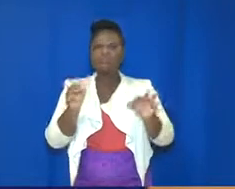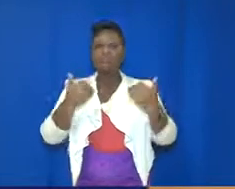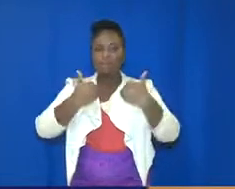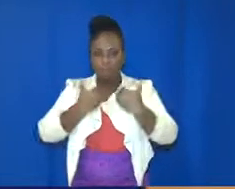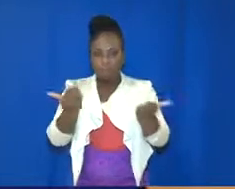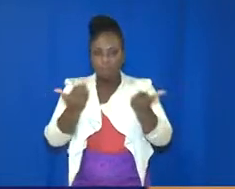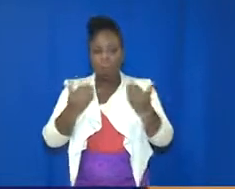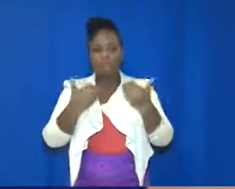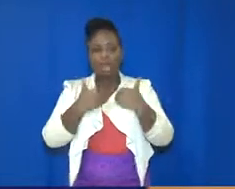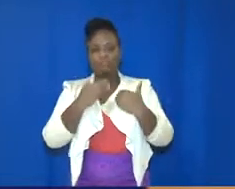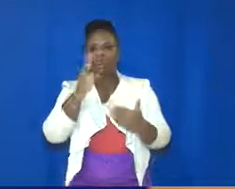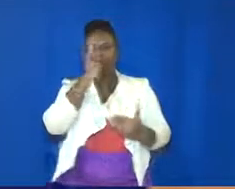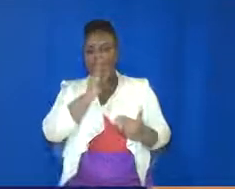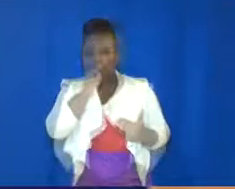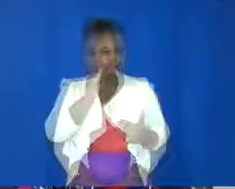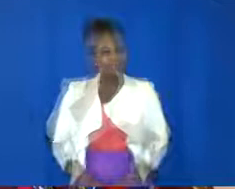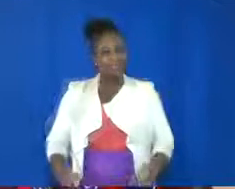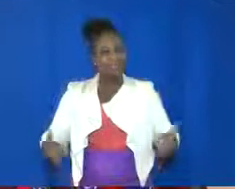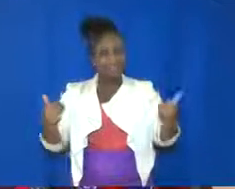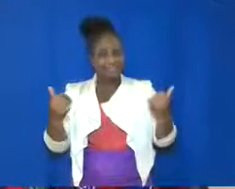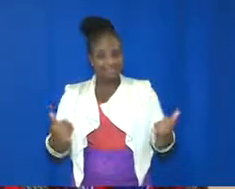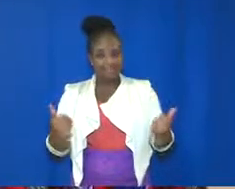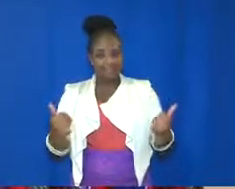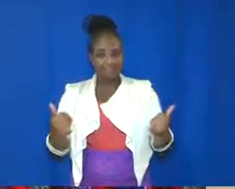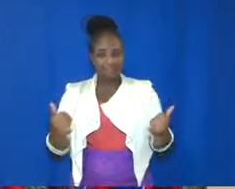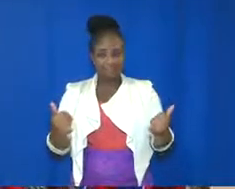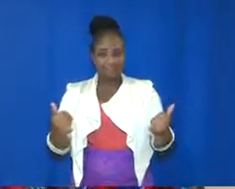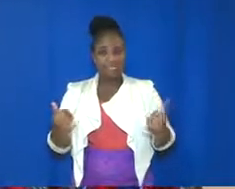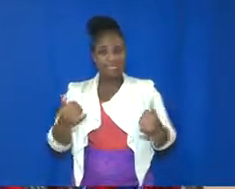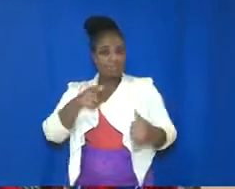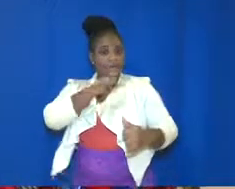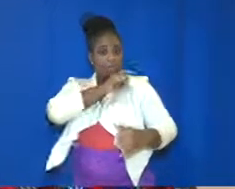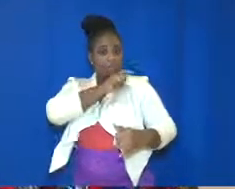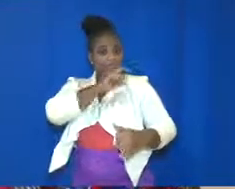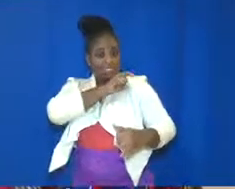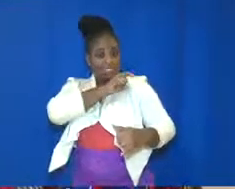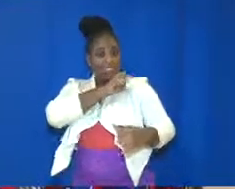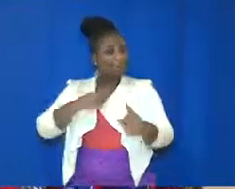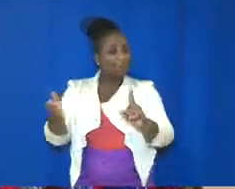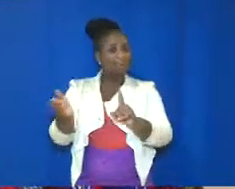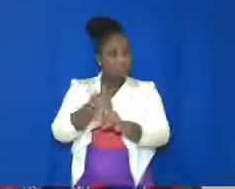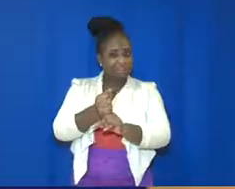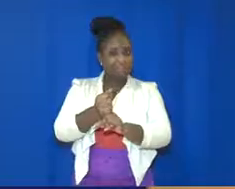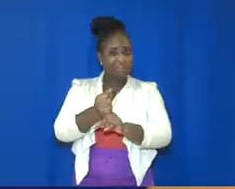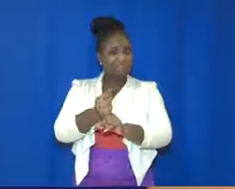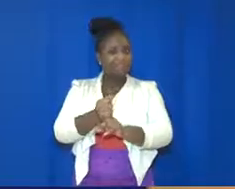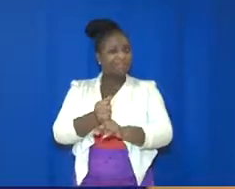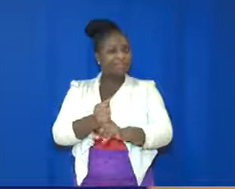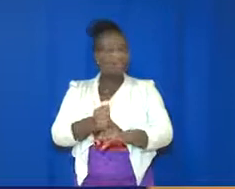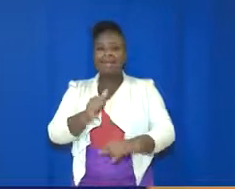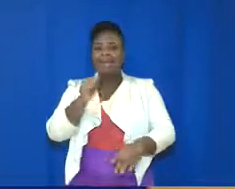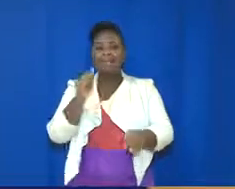not more than 25 persons. It is noteworthy that the police are arresting and